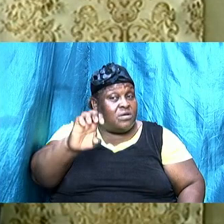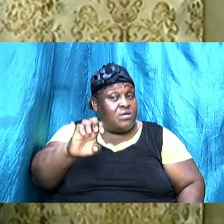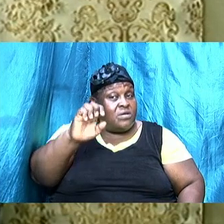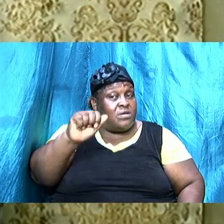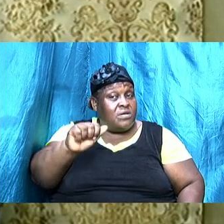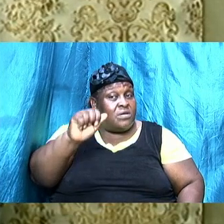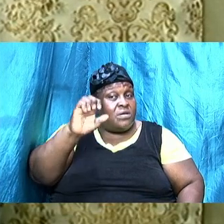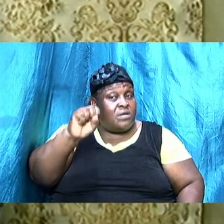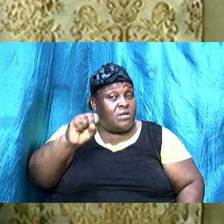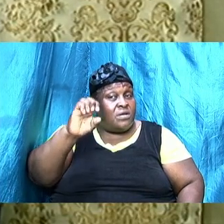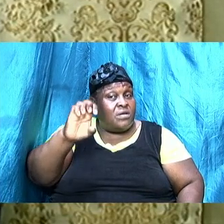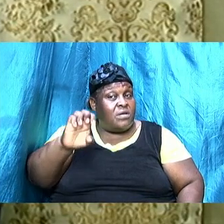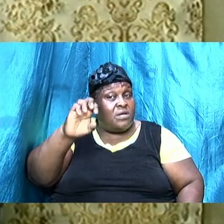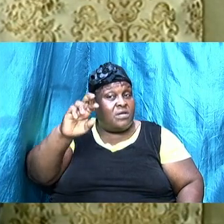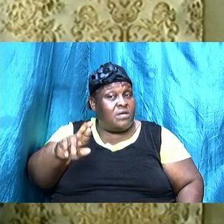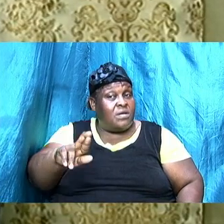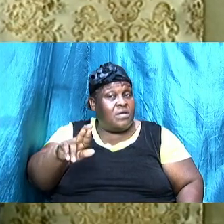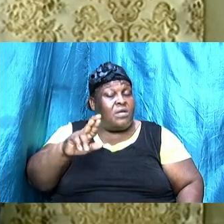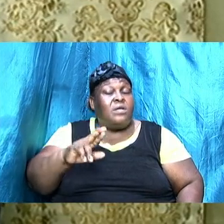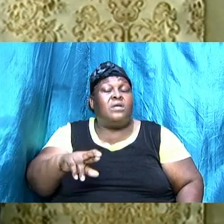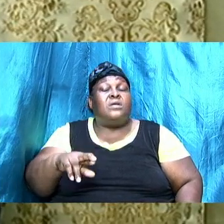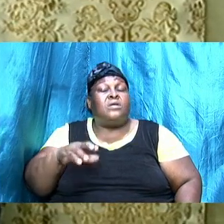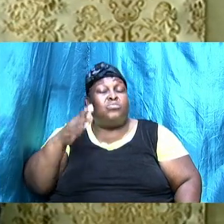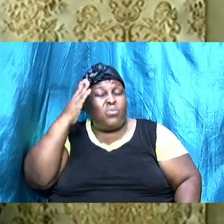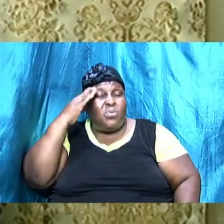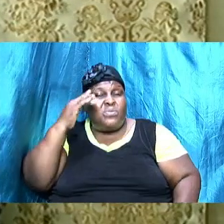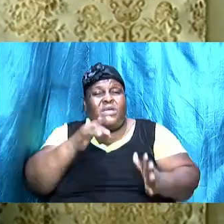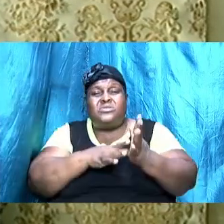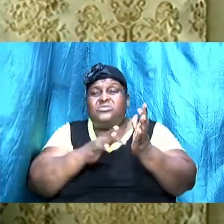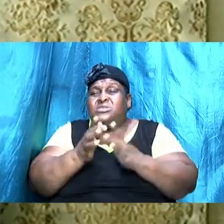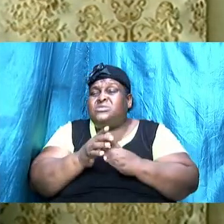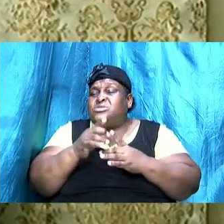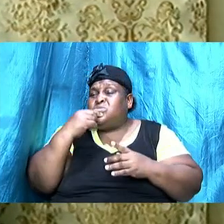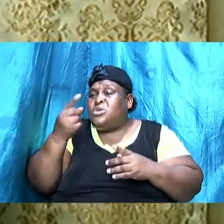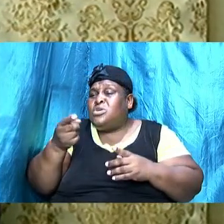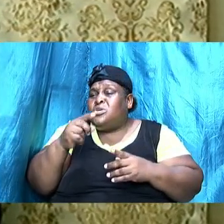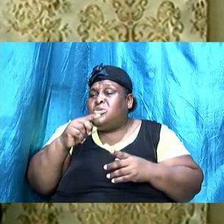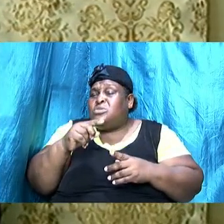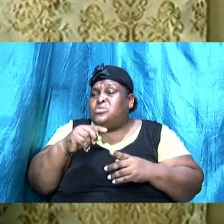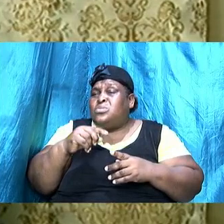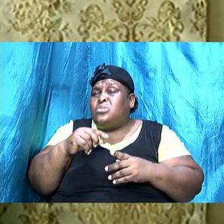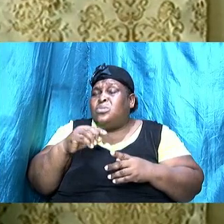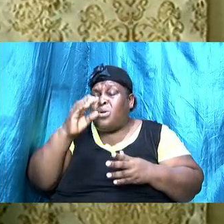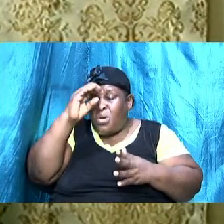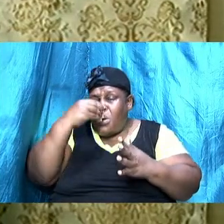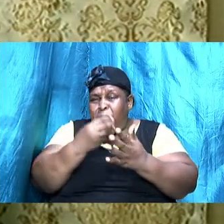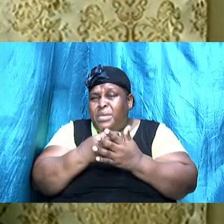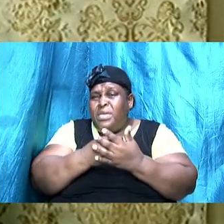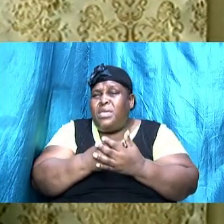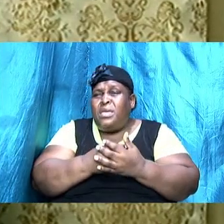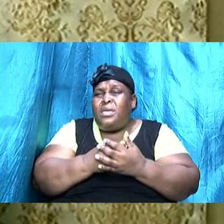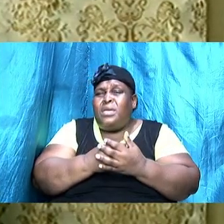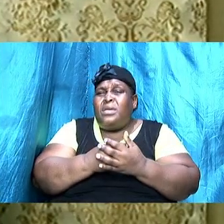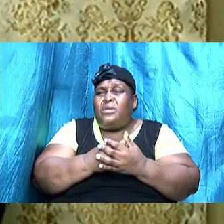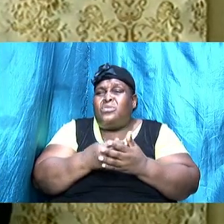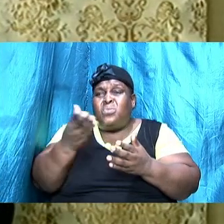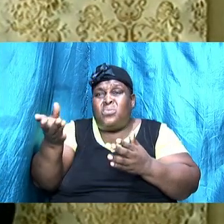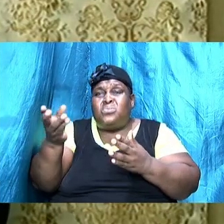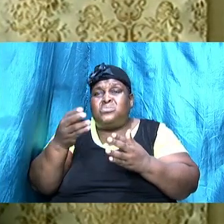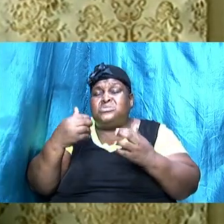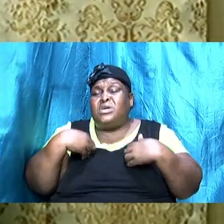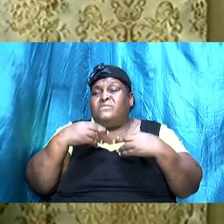Jesus told them that they must obey those that have the rule over them, which is talking about the authority of the land.